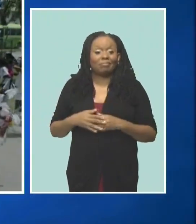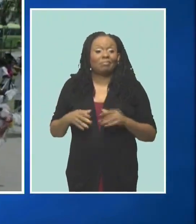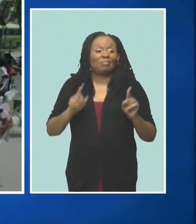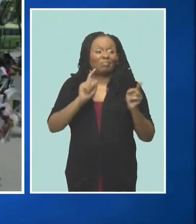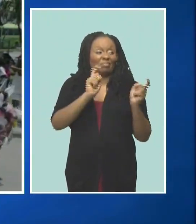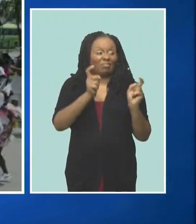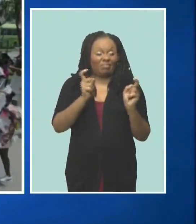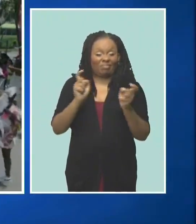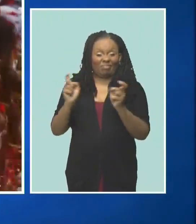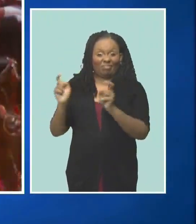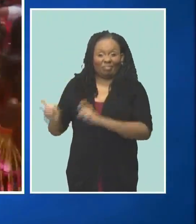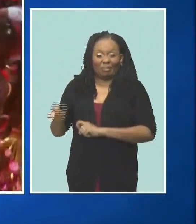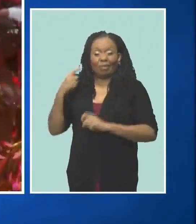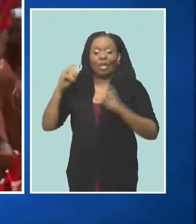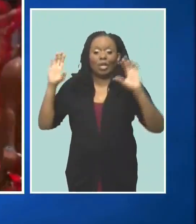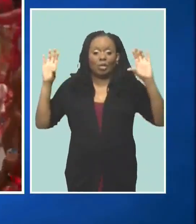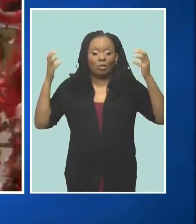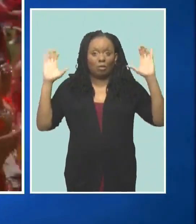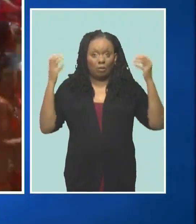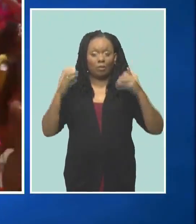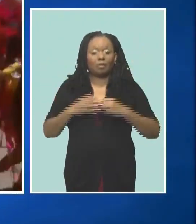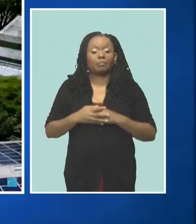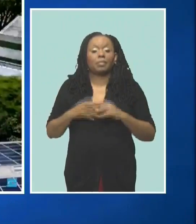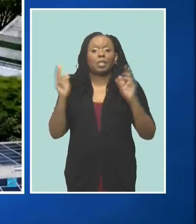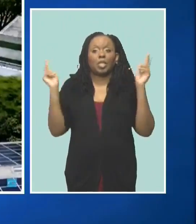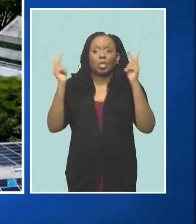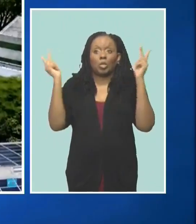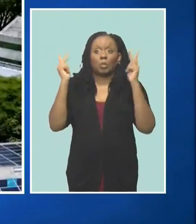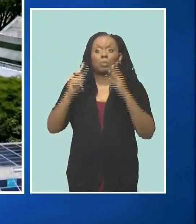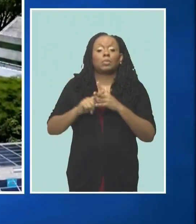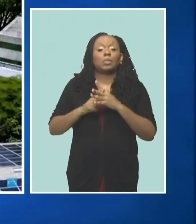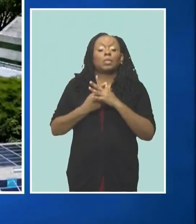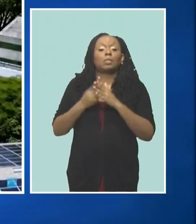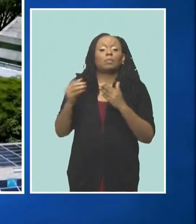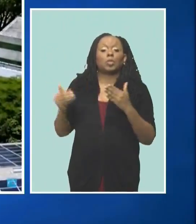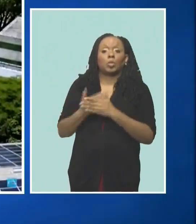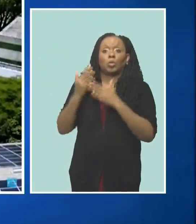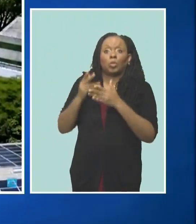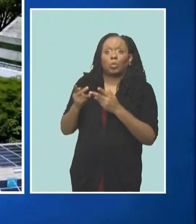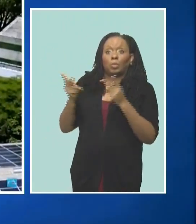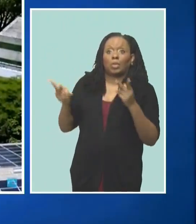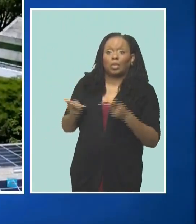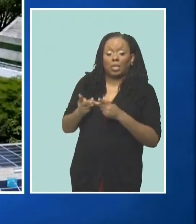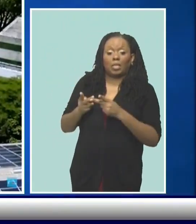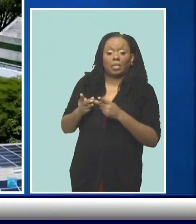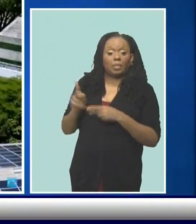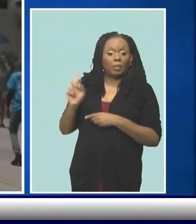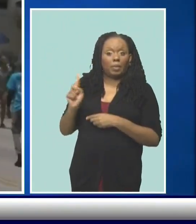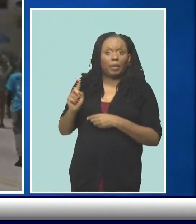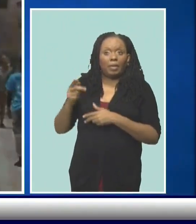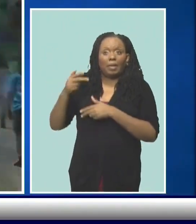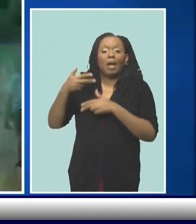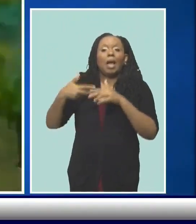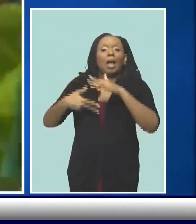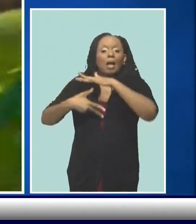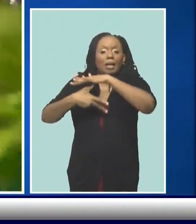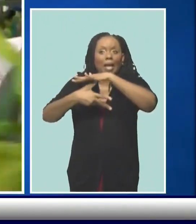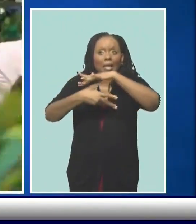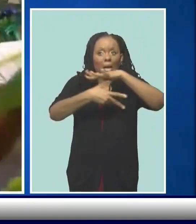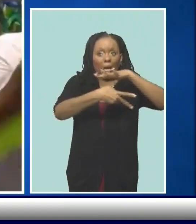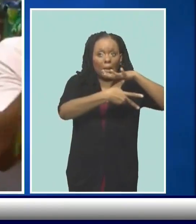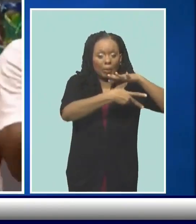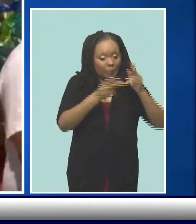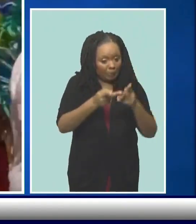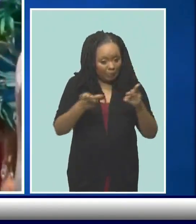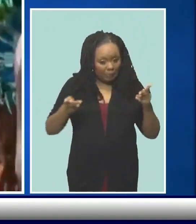over climax, with Grand Kadooment starting from a new location, the helipad car park in Bridgetown. Originally slated